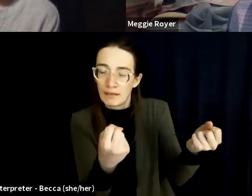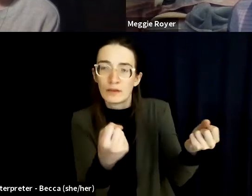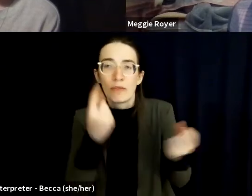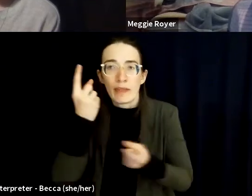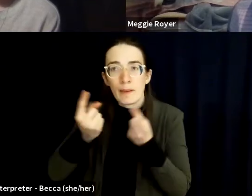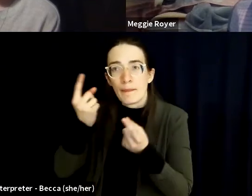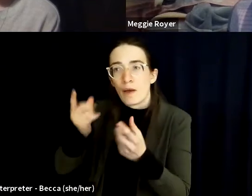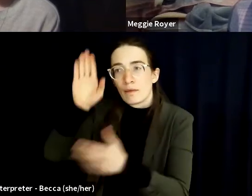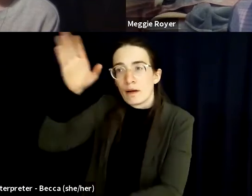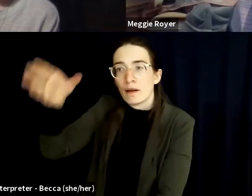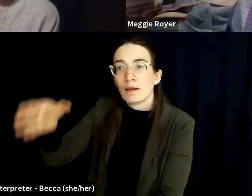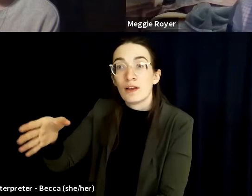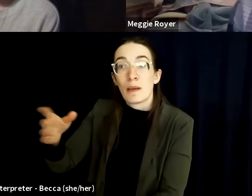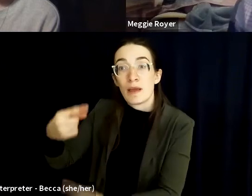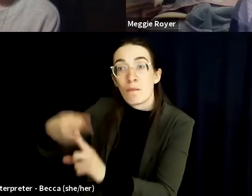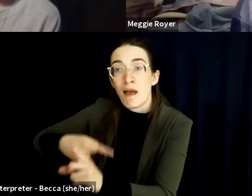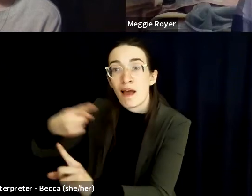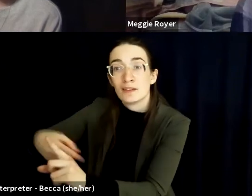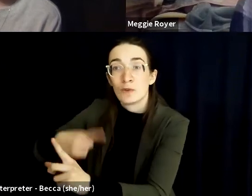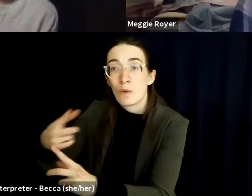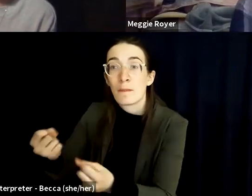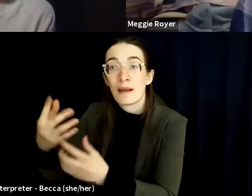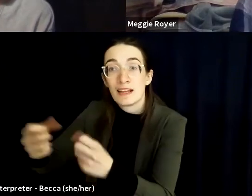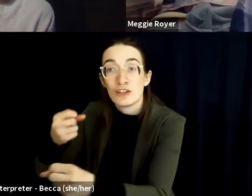want to be months or even years from now.